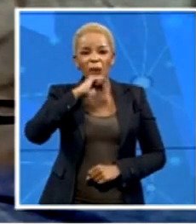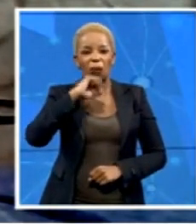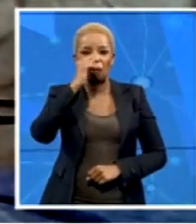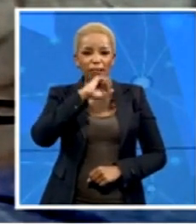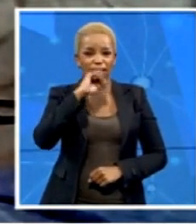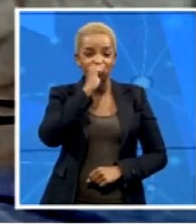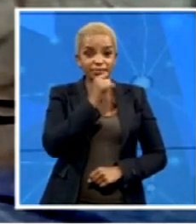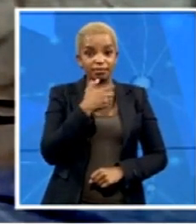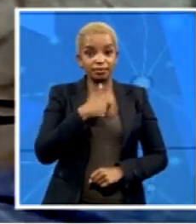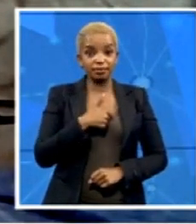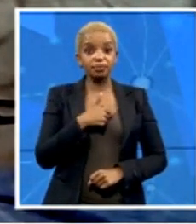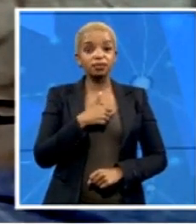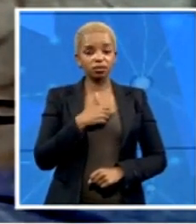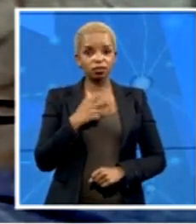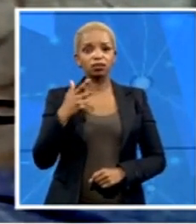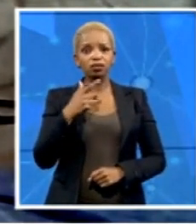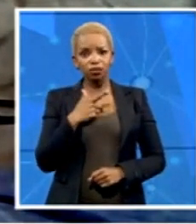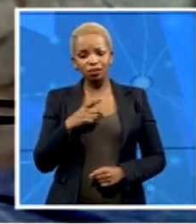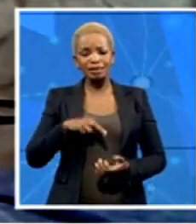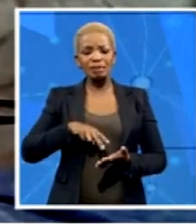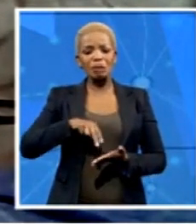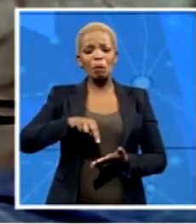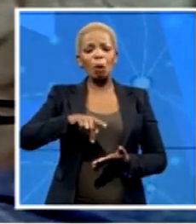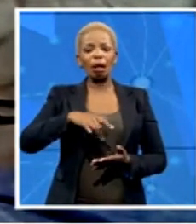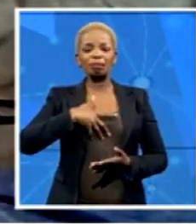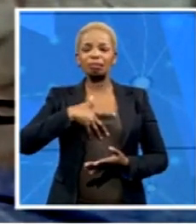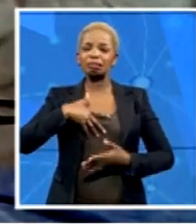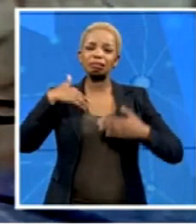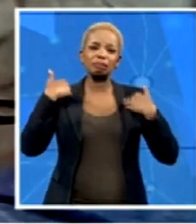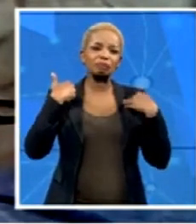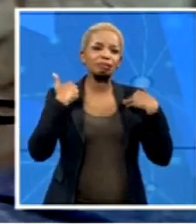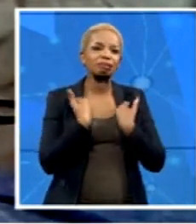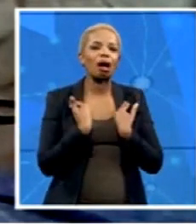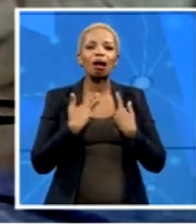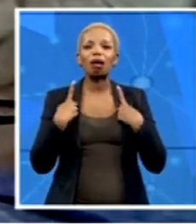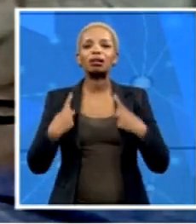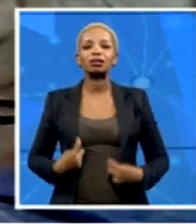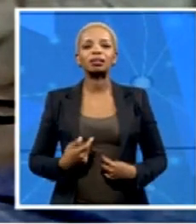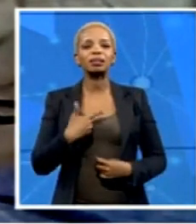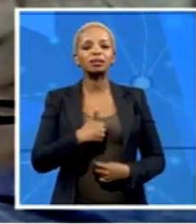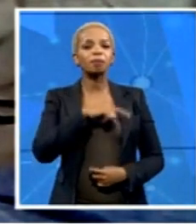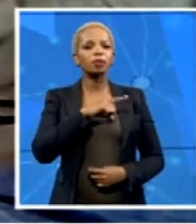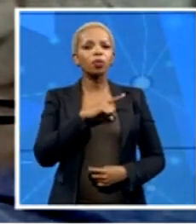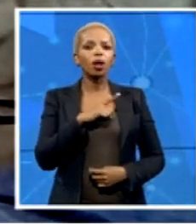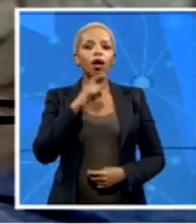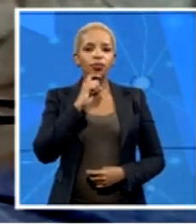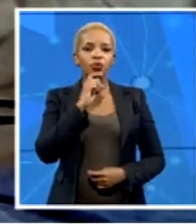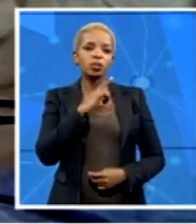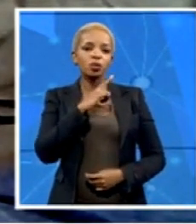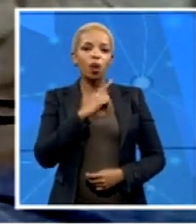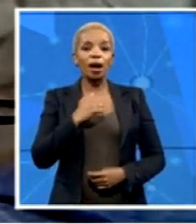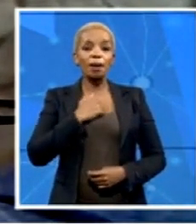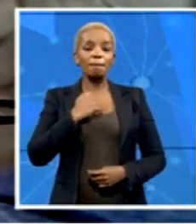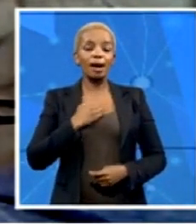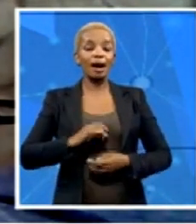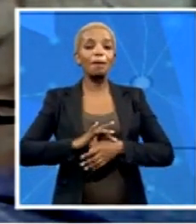any distance. And I knew that it wasn't just my muscles being fraught. So my husband put